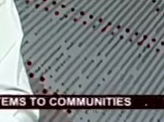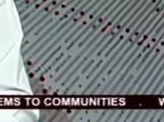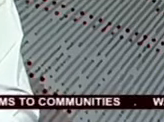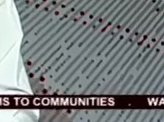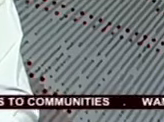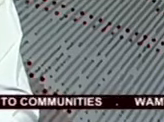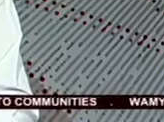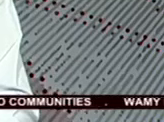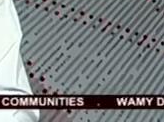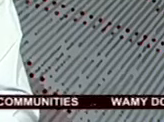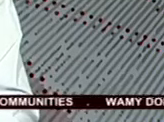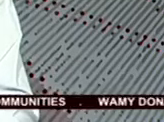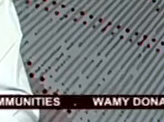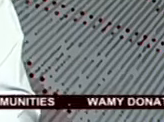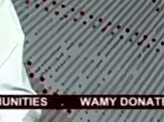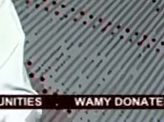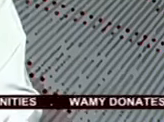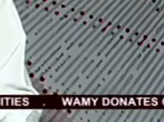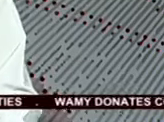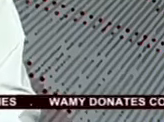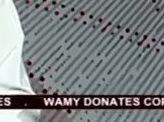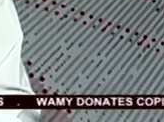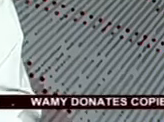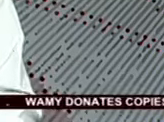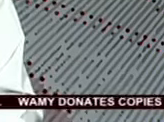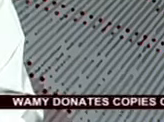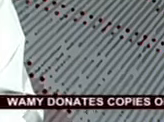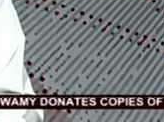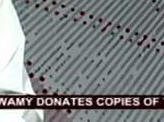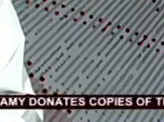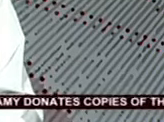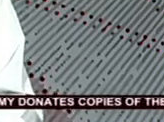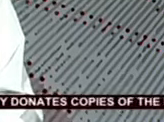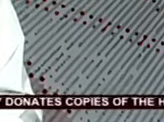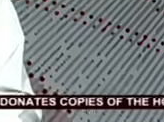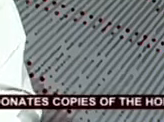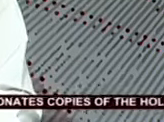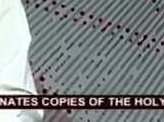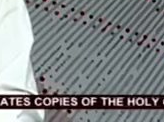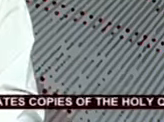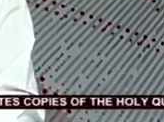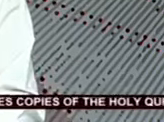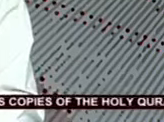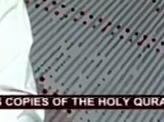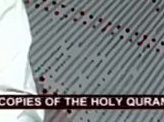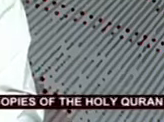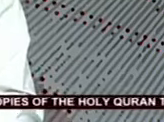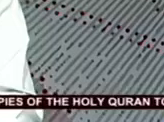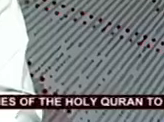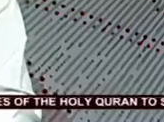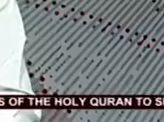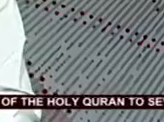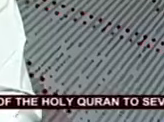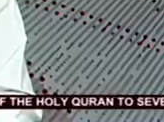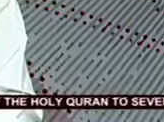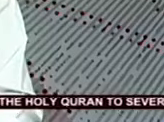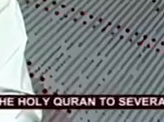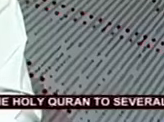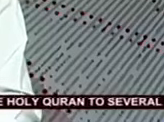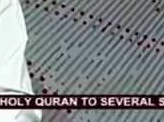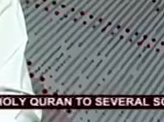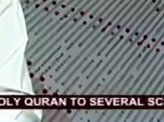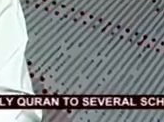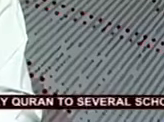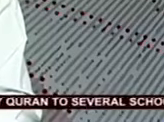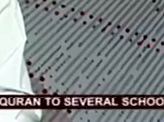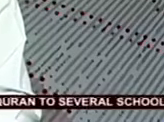man nyanta mole kachandi la num bari ma soto no e julo nyinto woto akko keta wole nyama e anibi